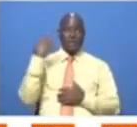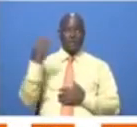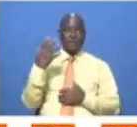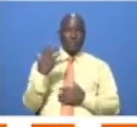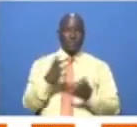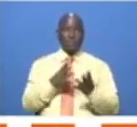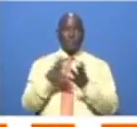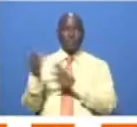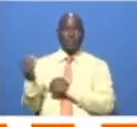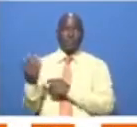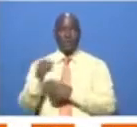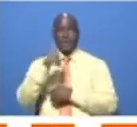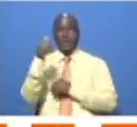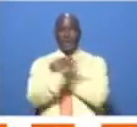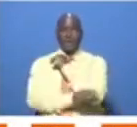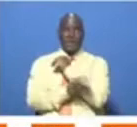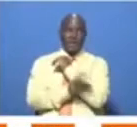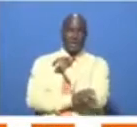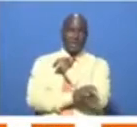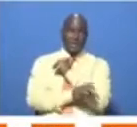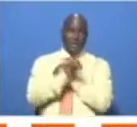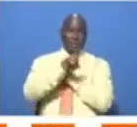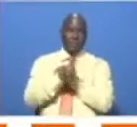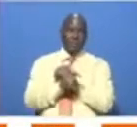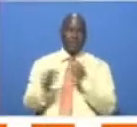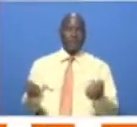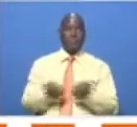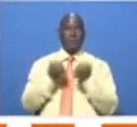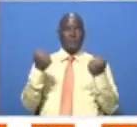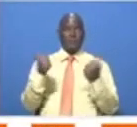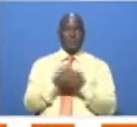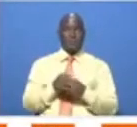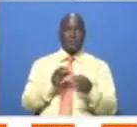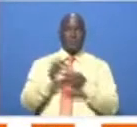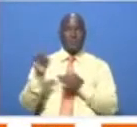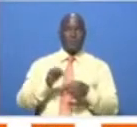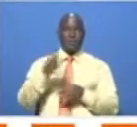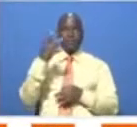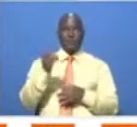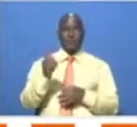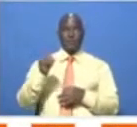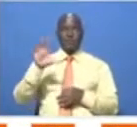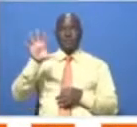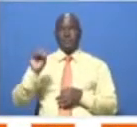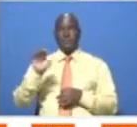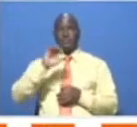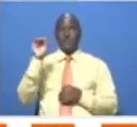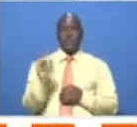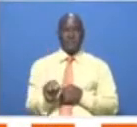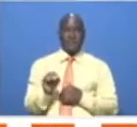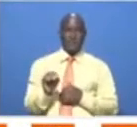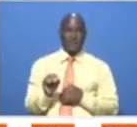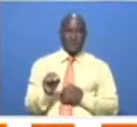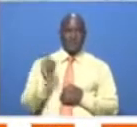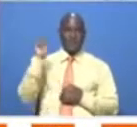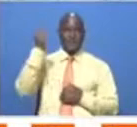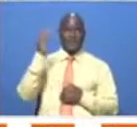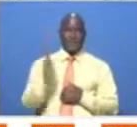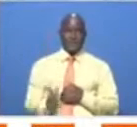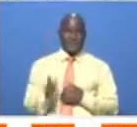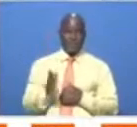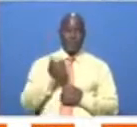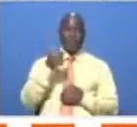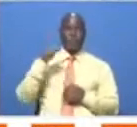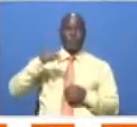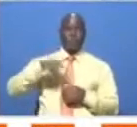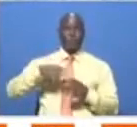to the other county and it had to be an emergency. Approximately 40 to 50% of Kenyans who are